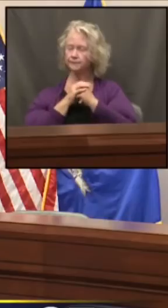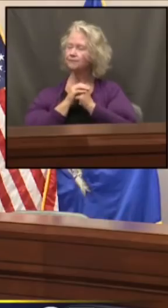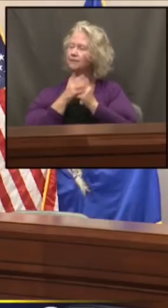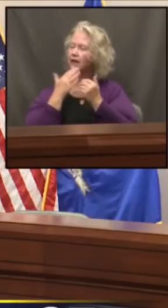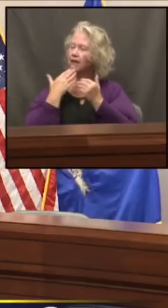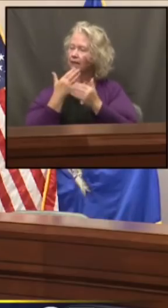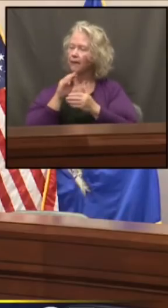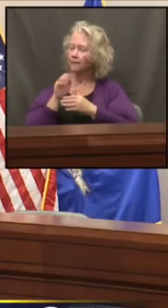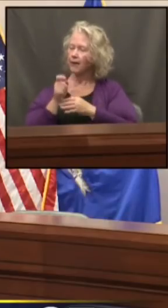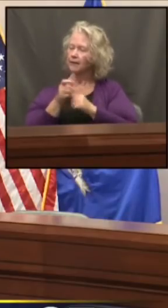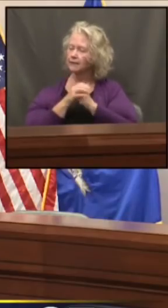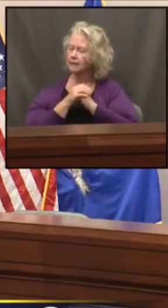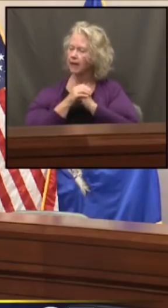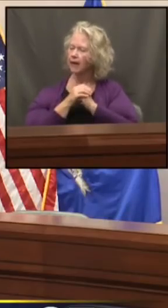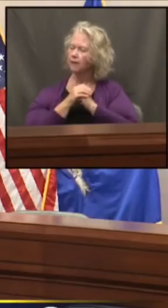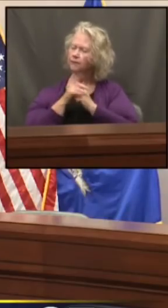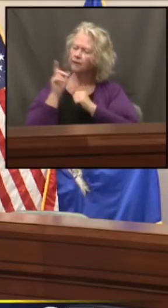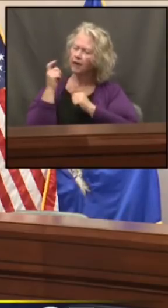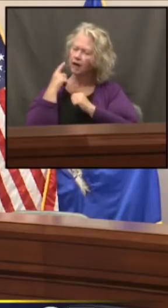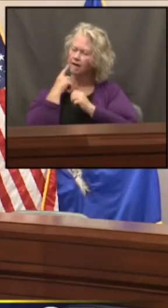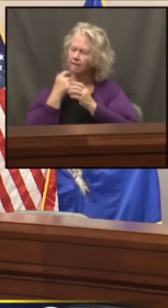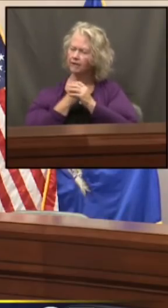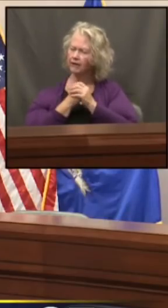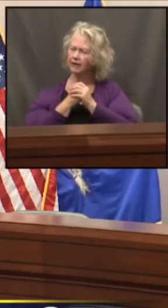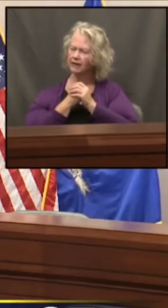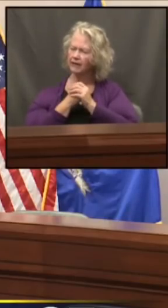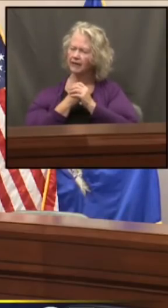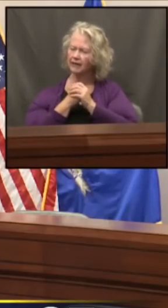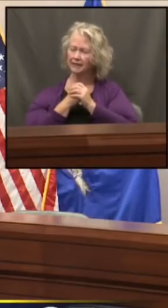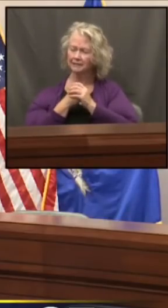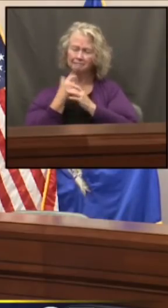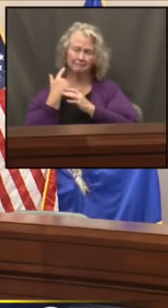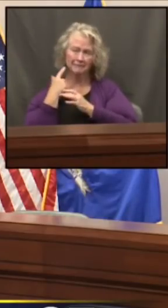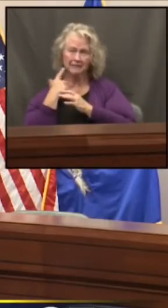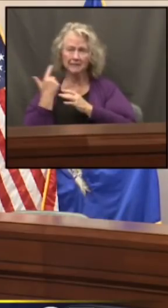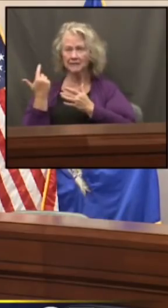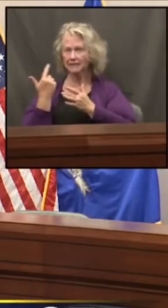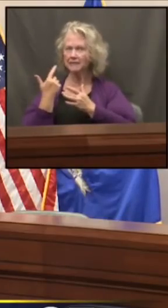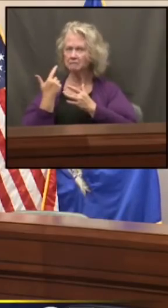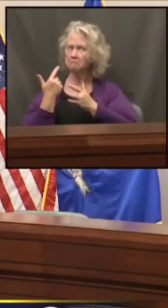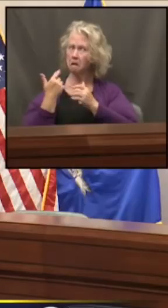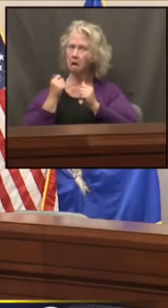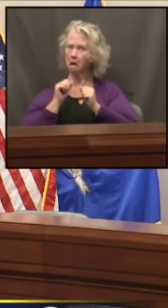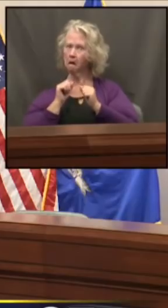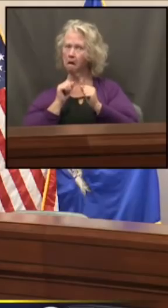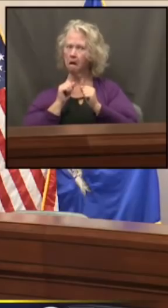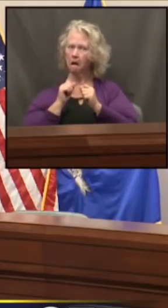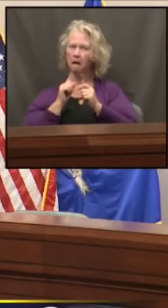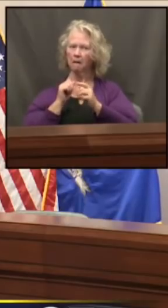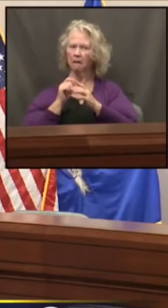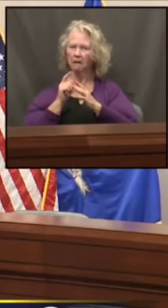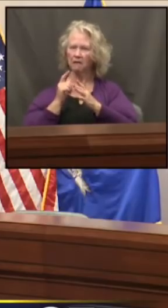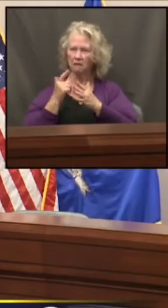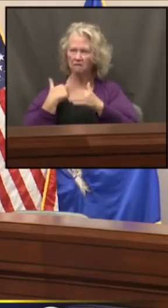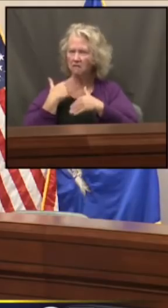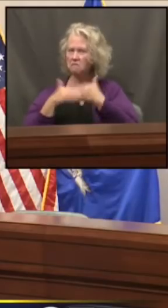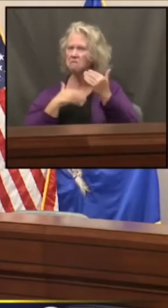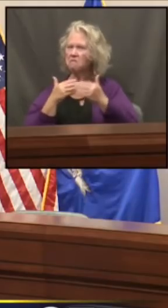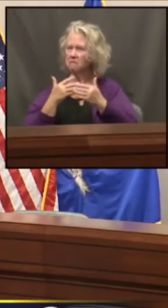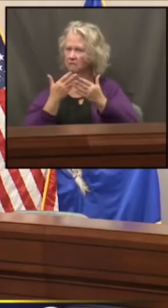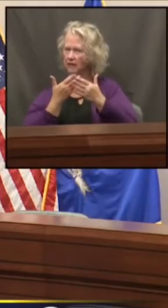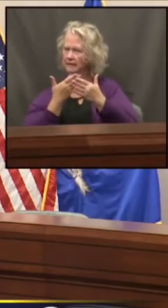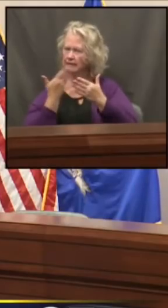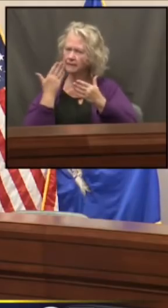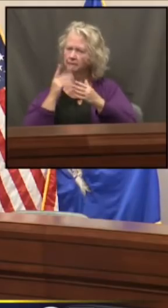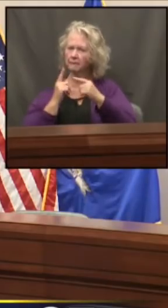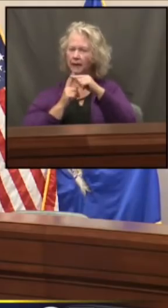Thanks, Max. Governor, you sound sort of cautiously optimistic about the COVID situation as we head into this special session